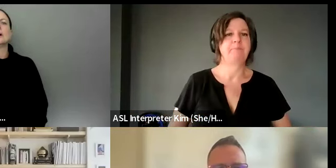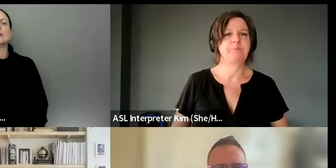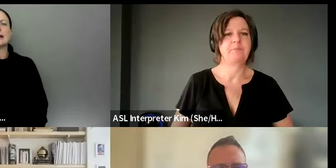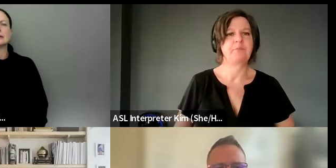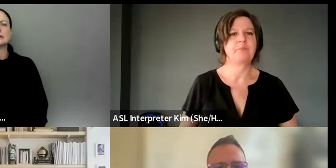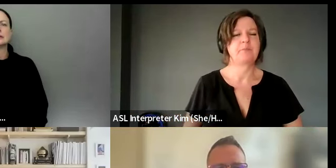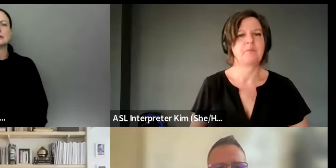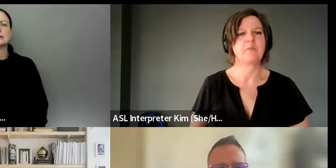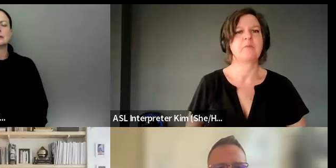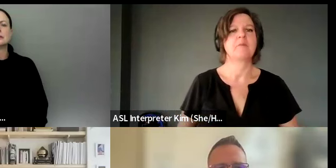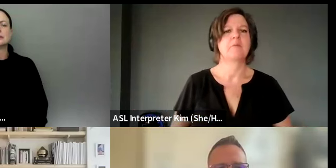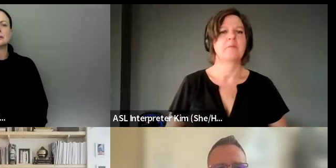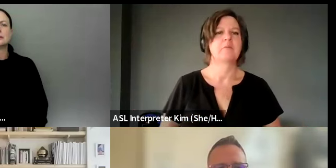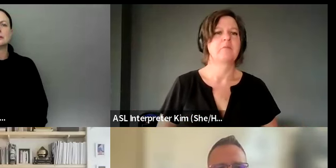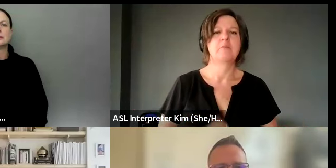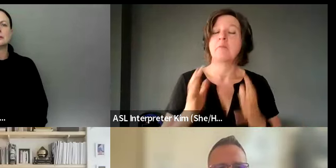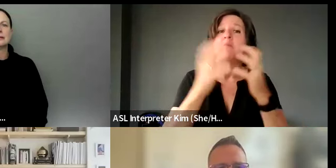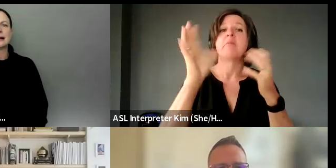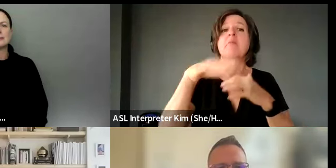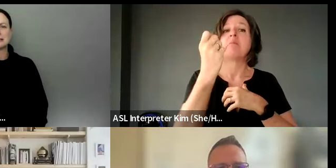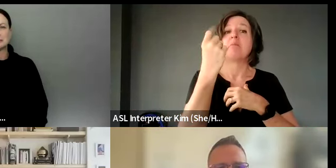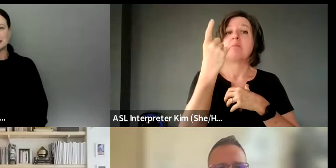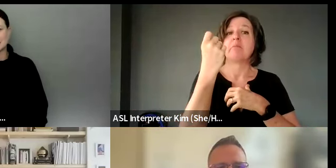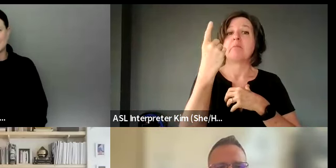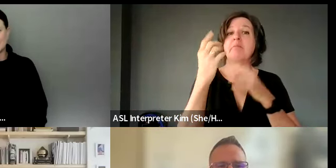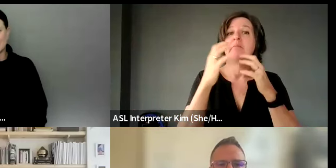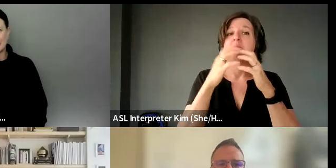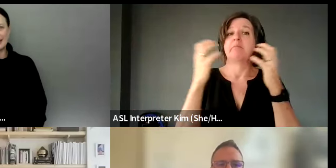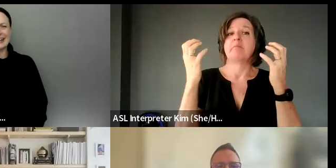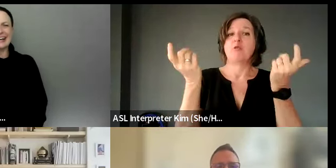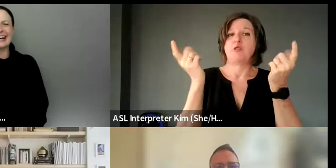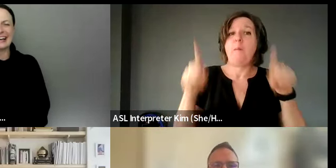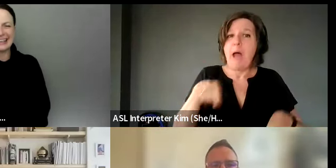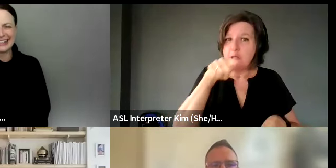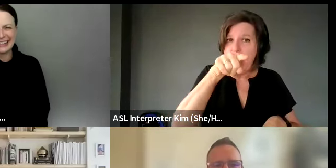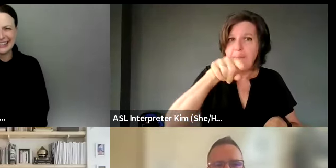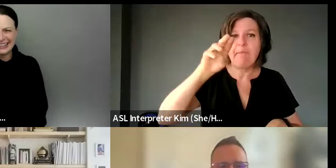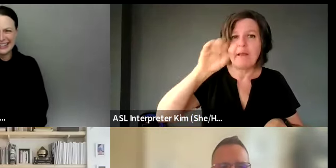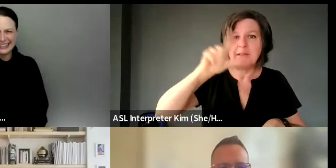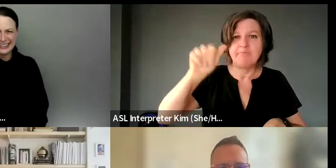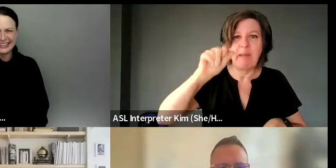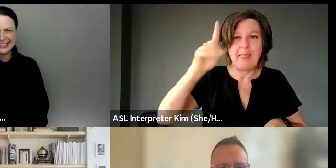Oh, okay. So much happened that Milat forgot. I must have missed that part.